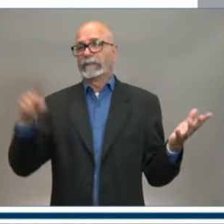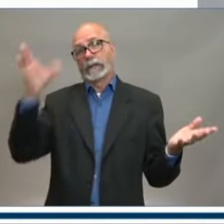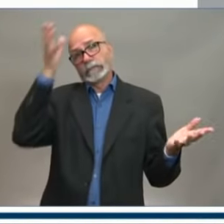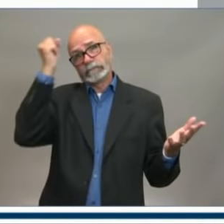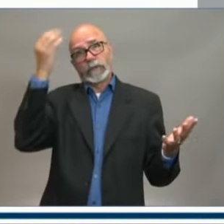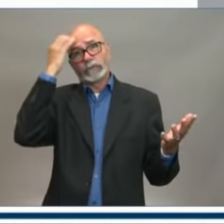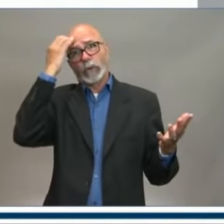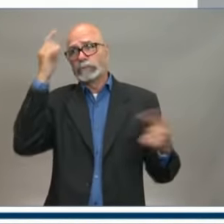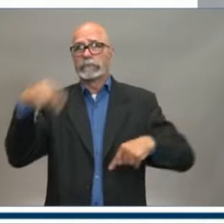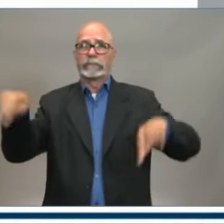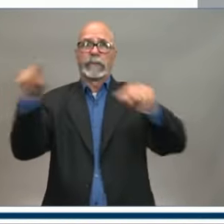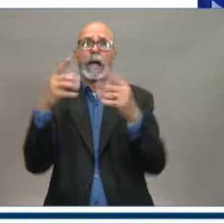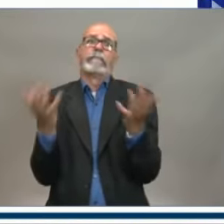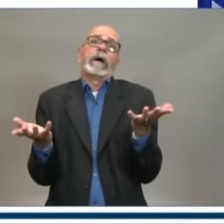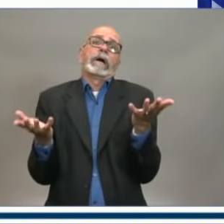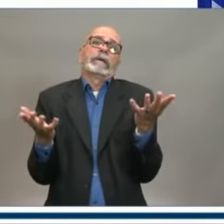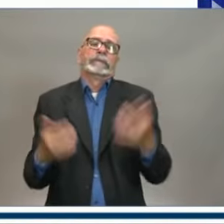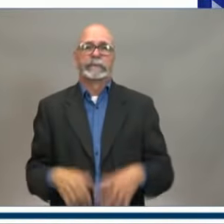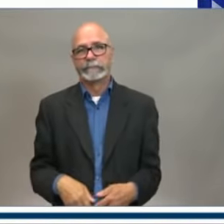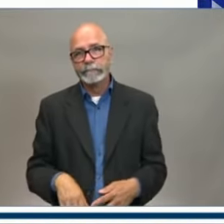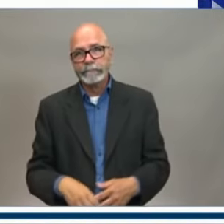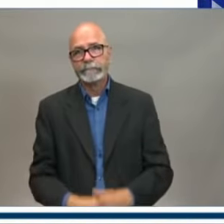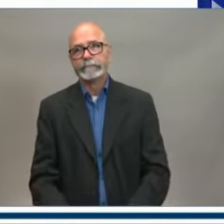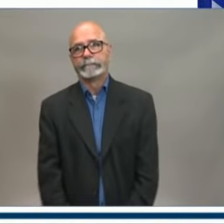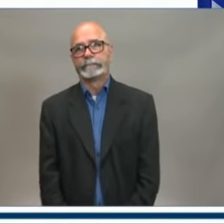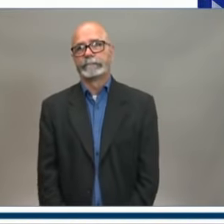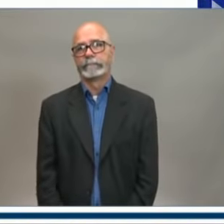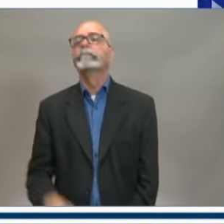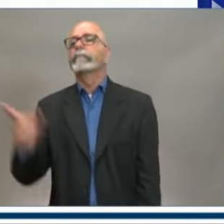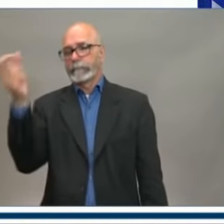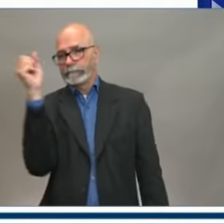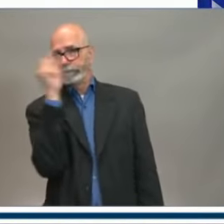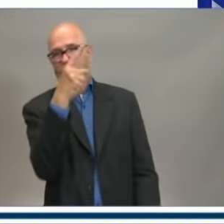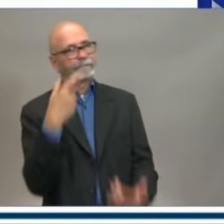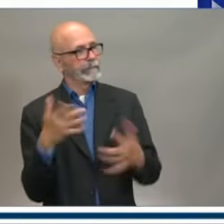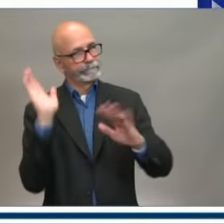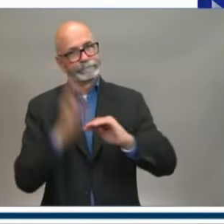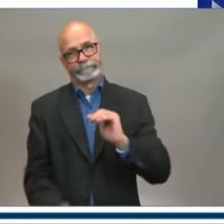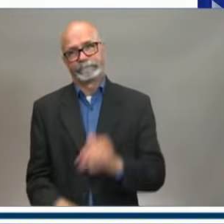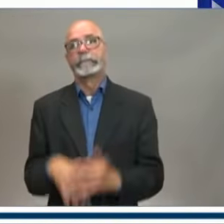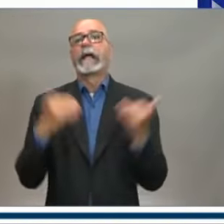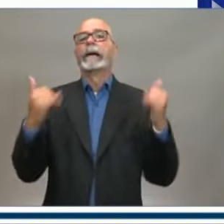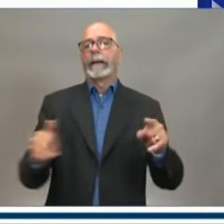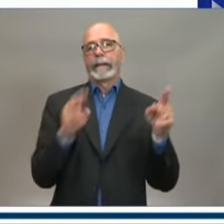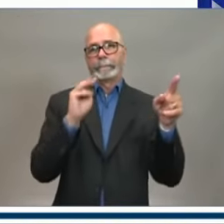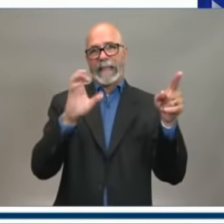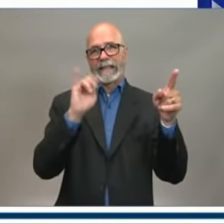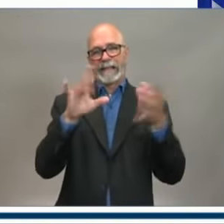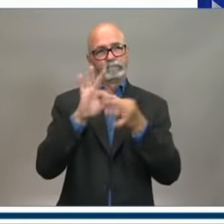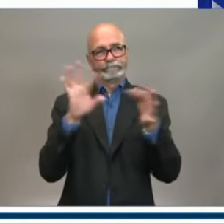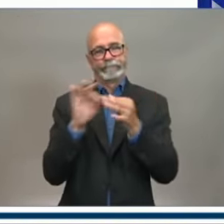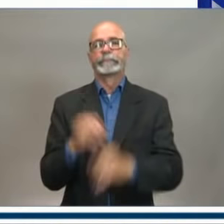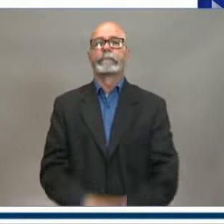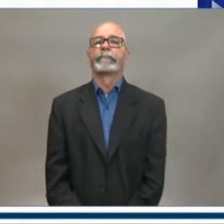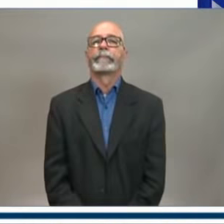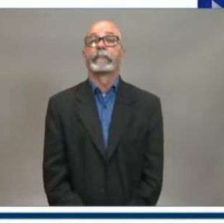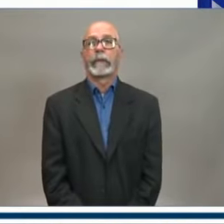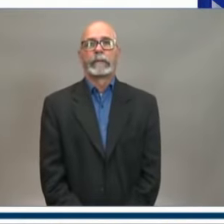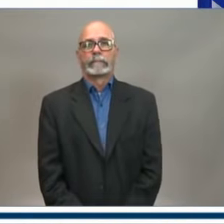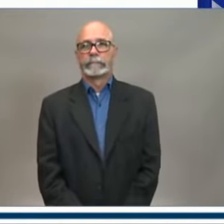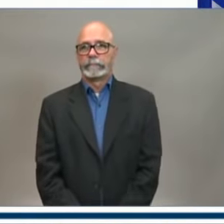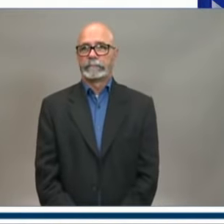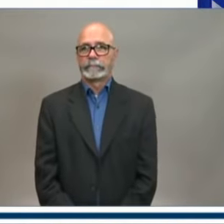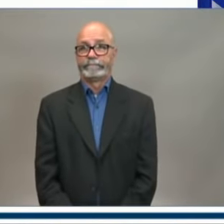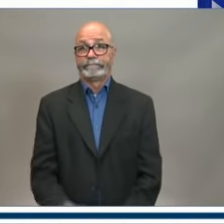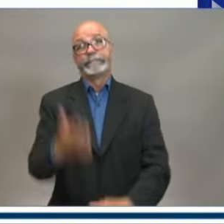on that project. And that's all the reporters we have on the line for questions today. Go ahead, Premier. Thank you, Chrissy. I had a very rainy walk